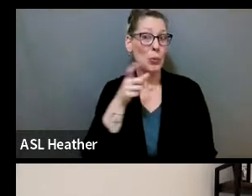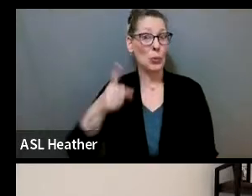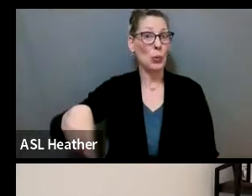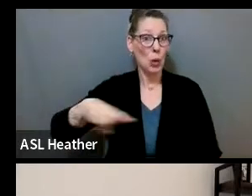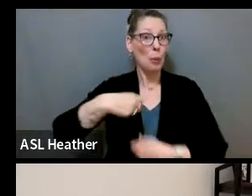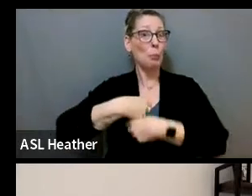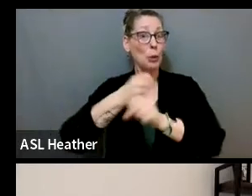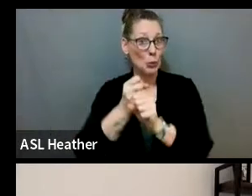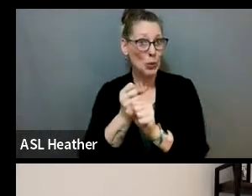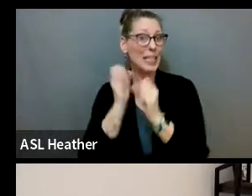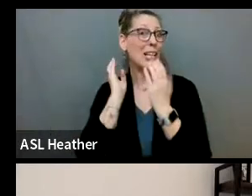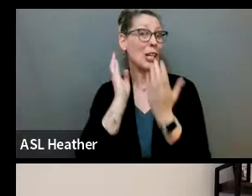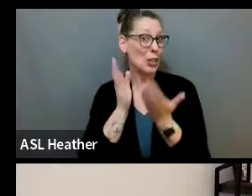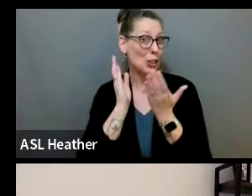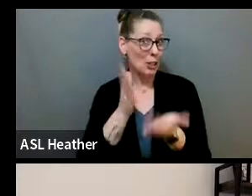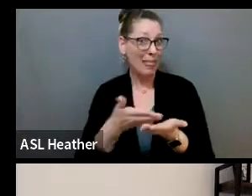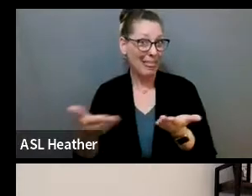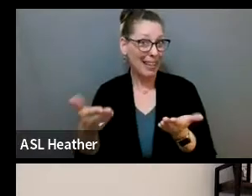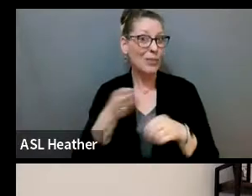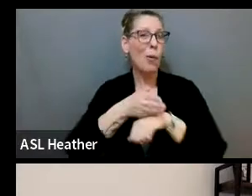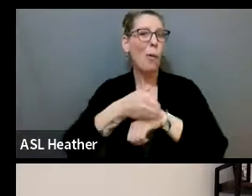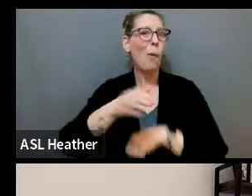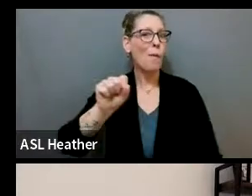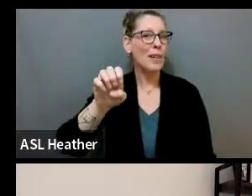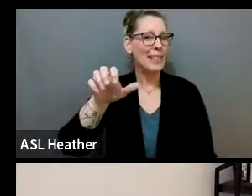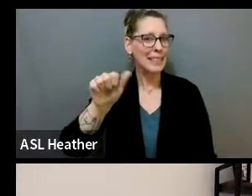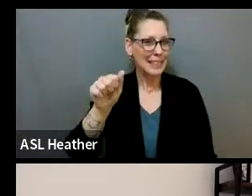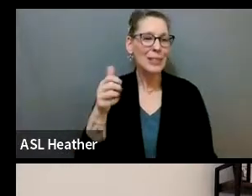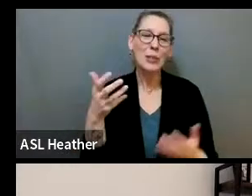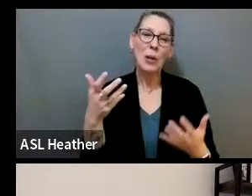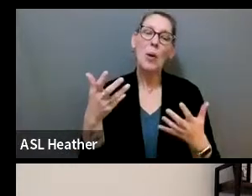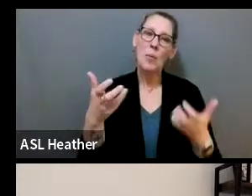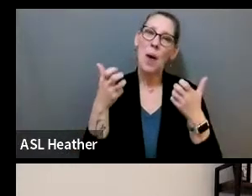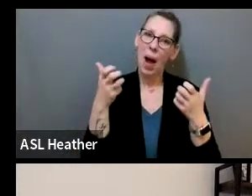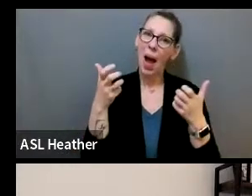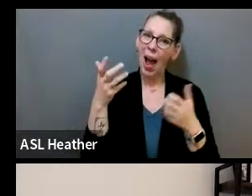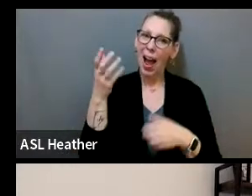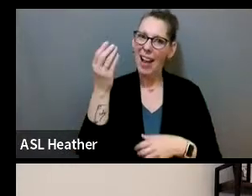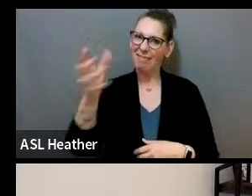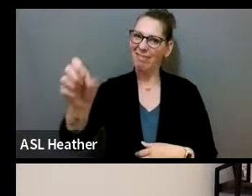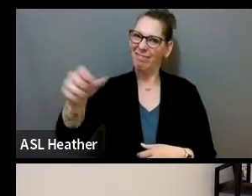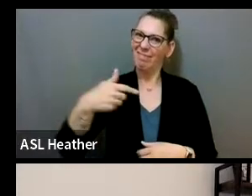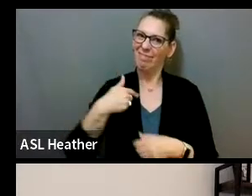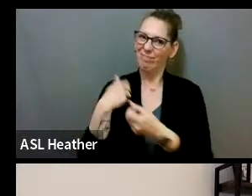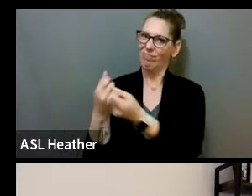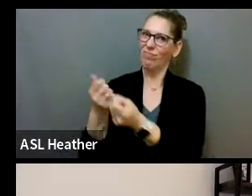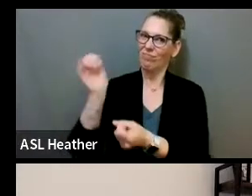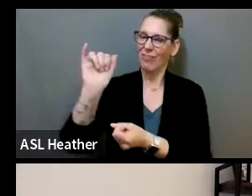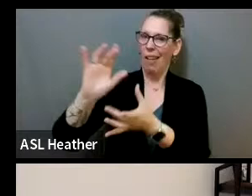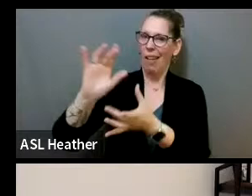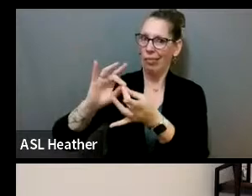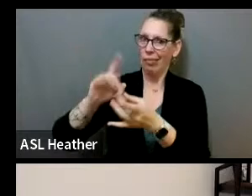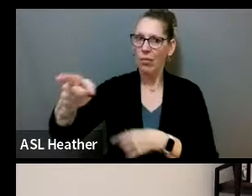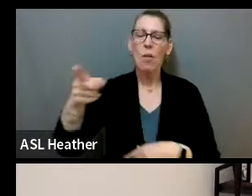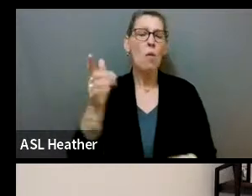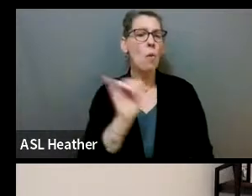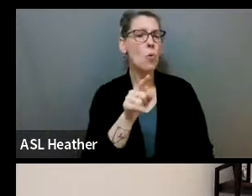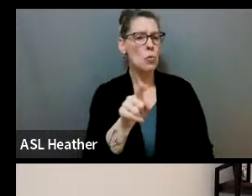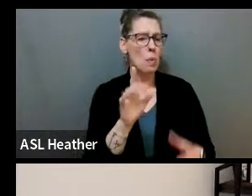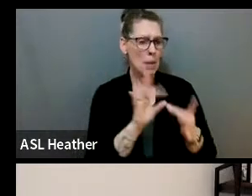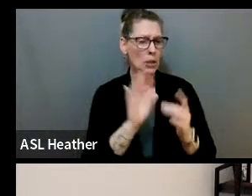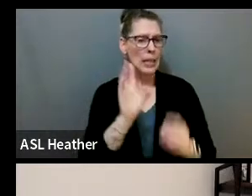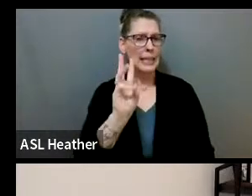producing and shipping things overseas. So just wanted to tag on to that. But also, you mentioned the $6